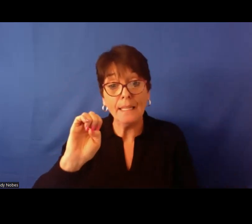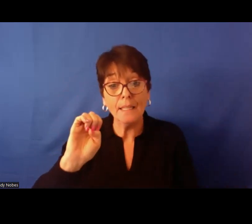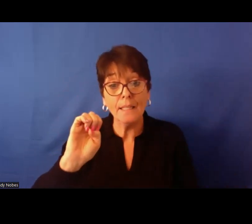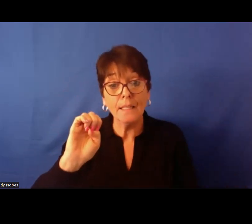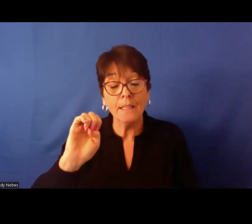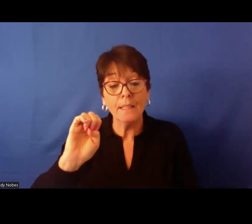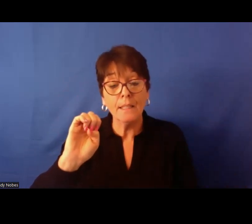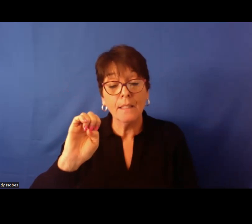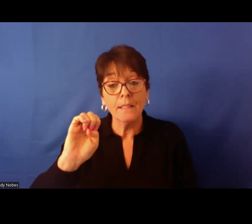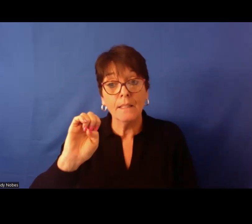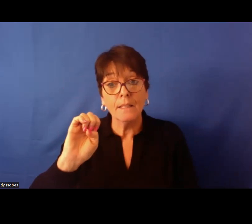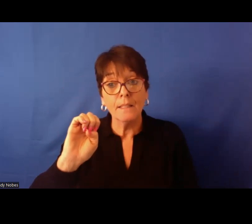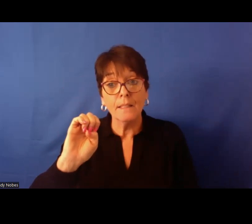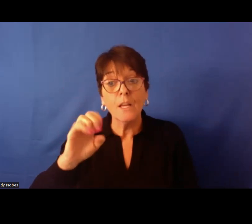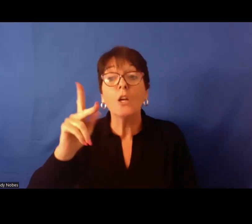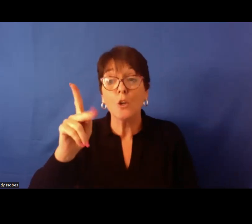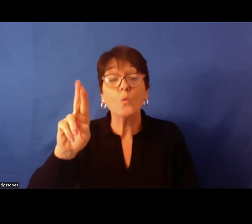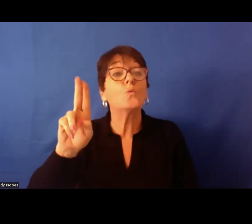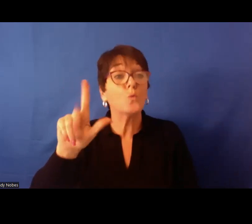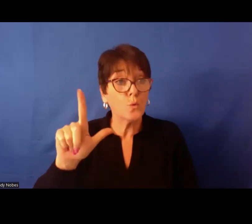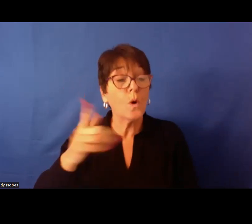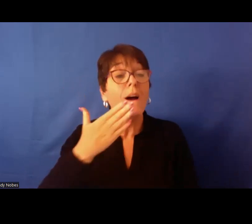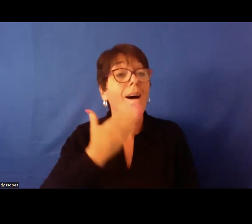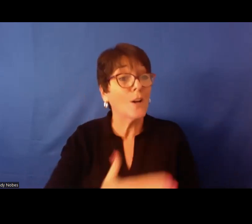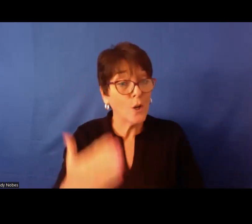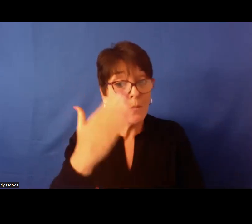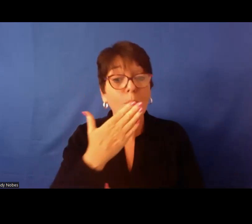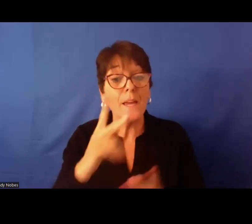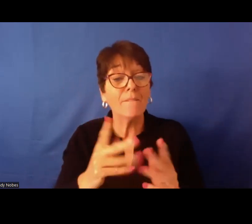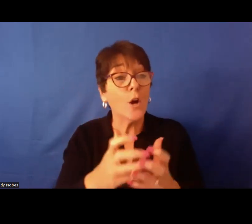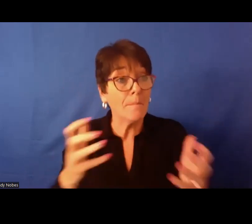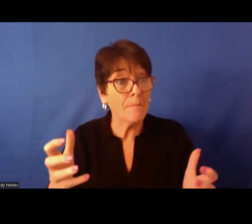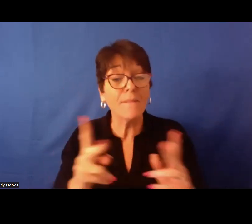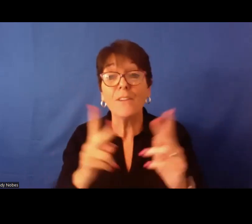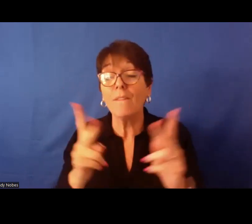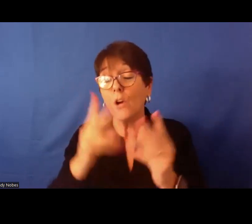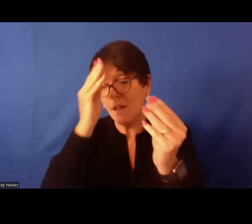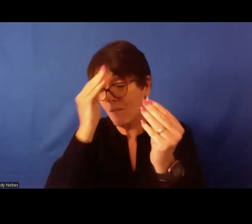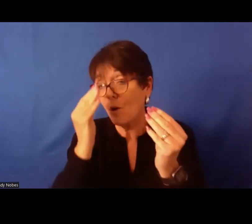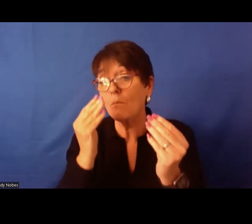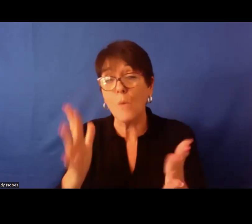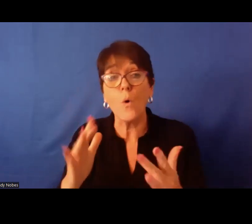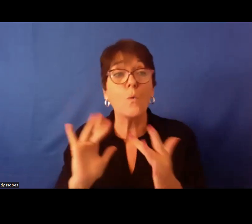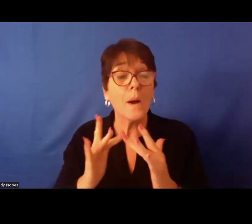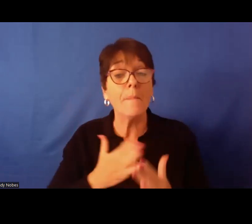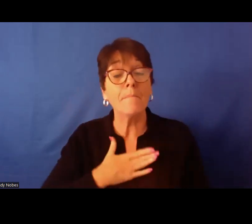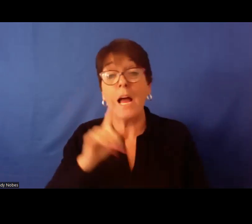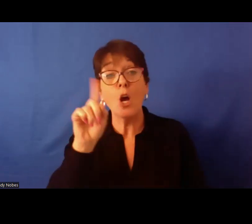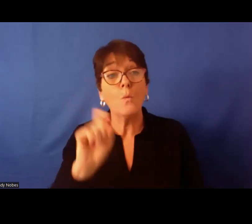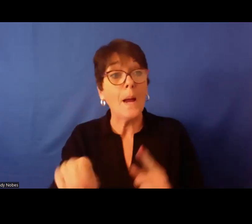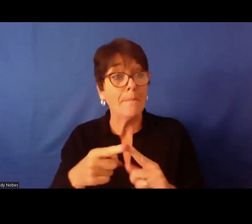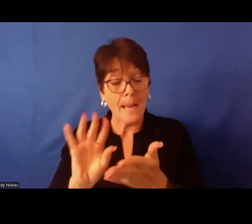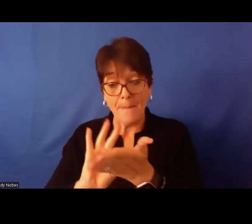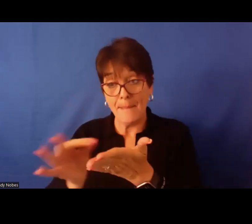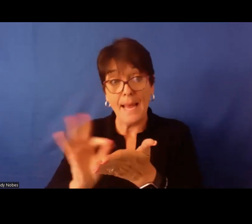unmute your mic and you can ask your question live. Yes, good morning. Thank you very much for very, very informative webinar. My question is about